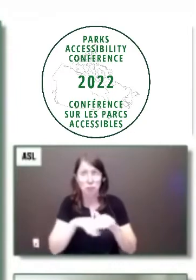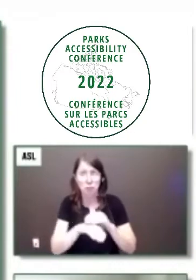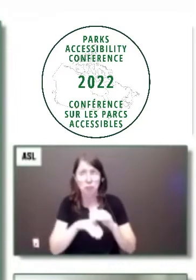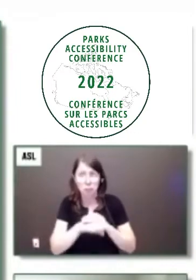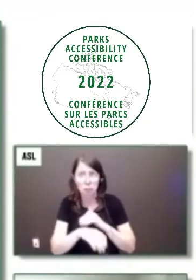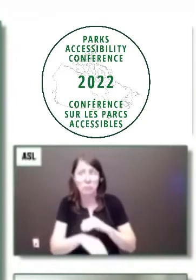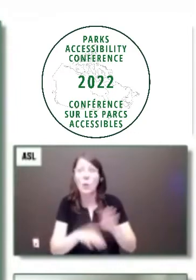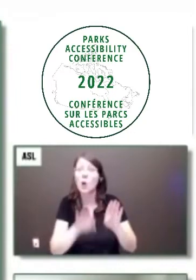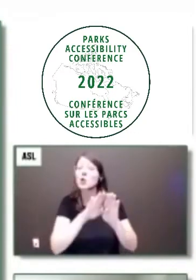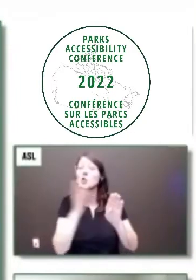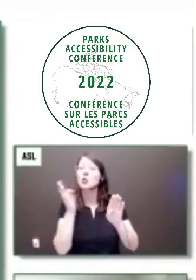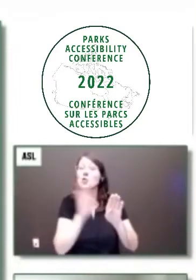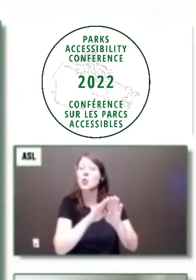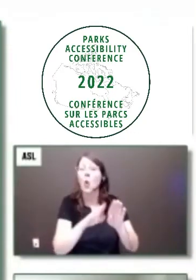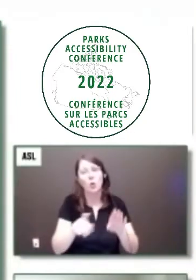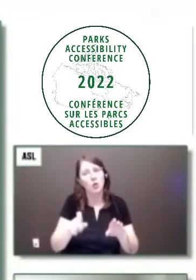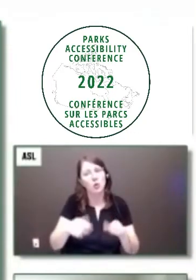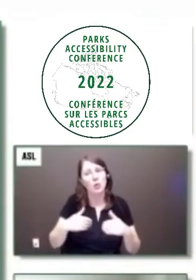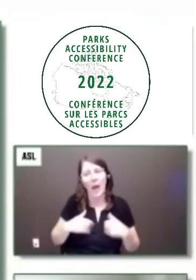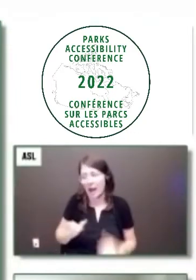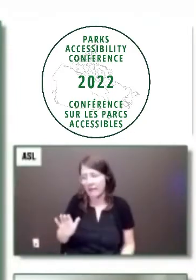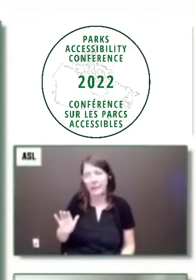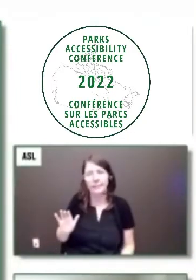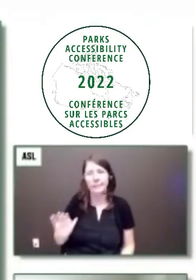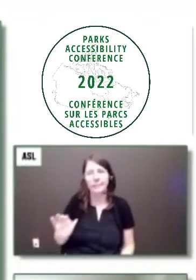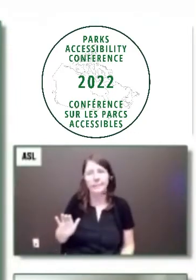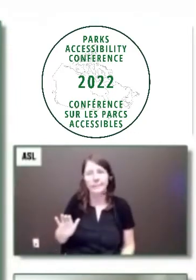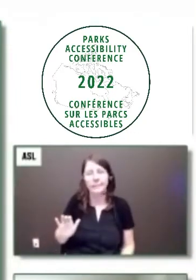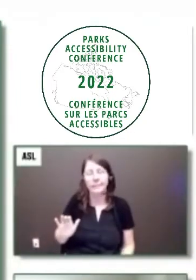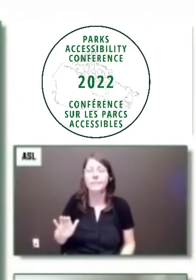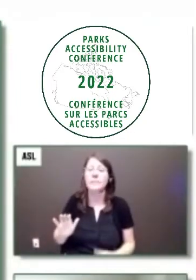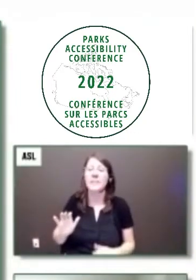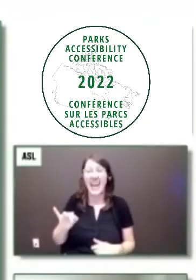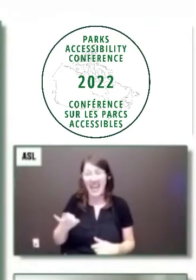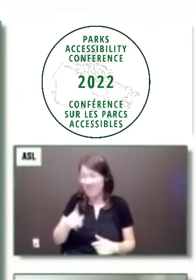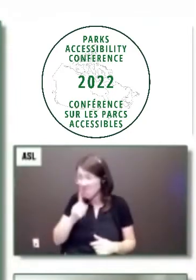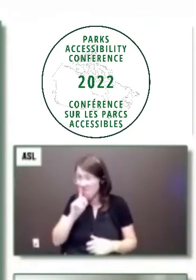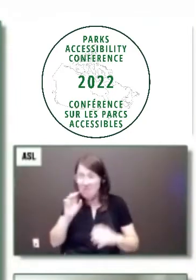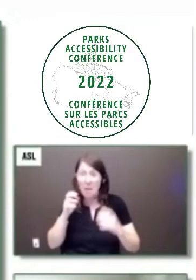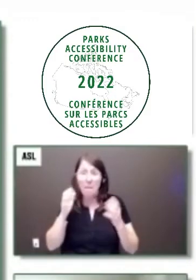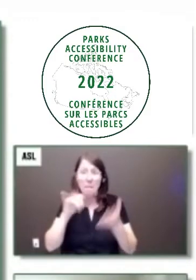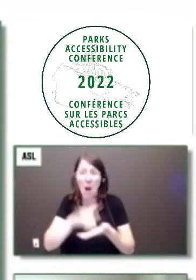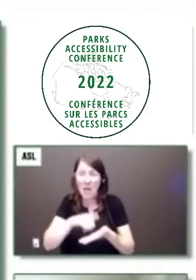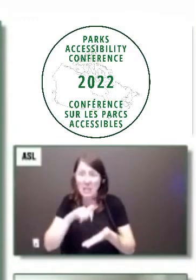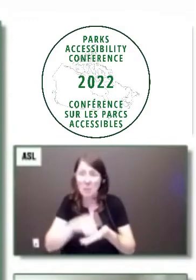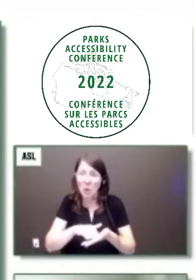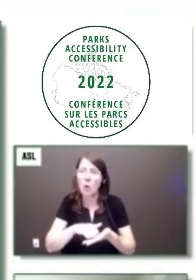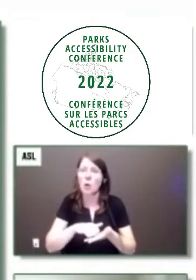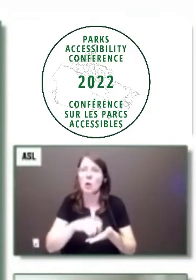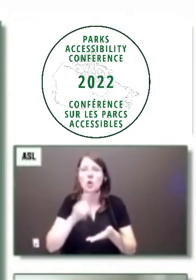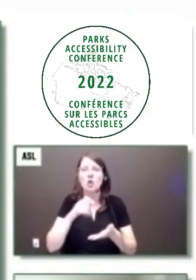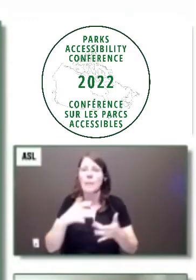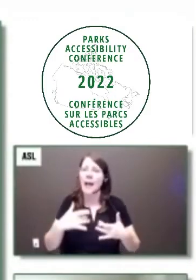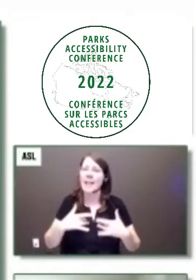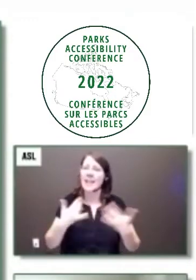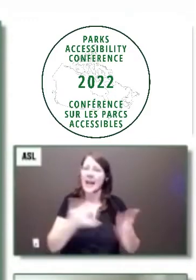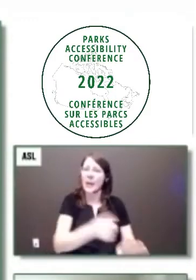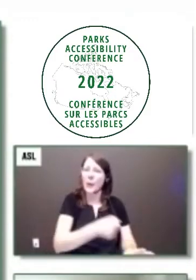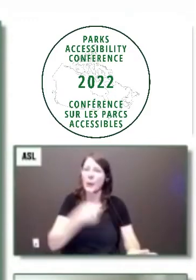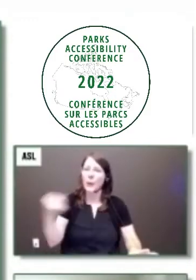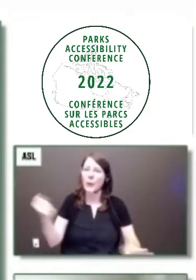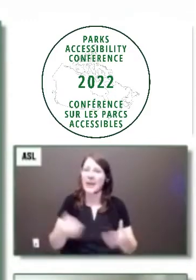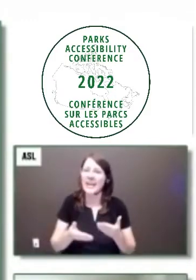button, but if that is not possible, at least not too heavy and not too narrow. There should be proper equipment in place. This could include a